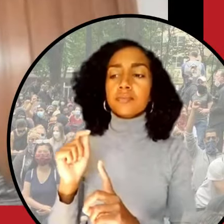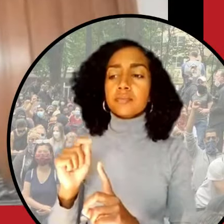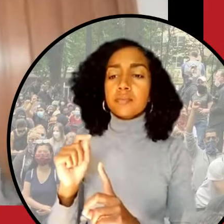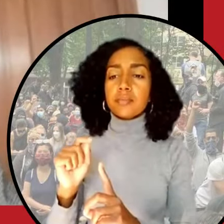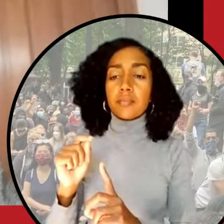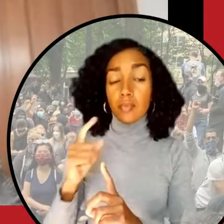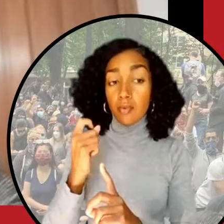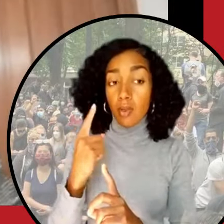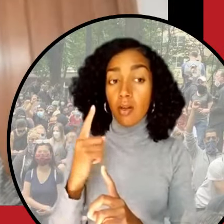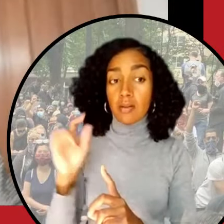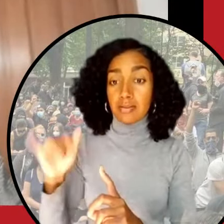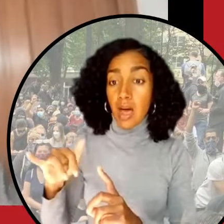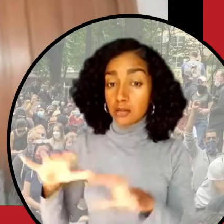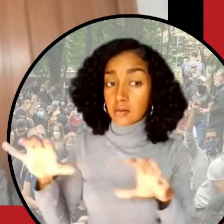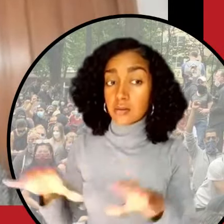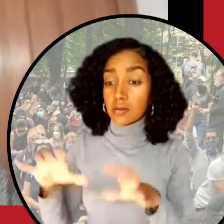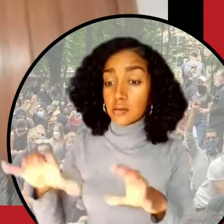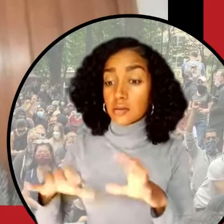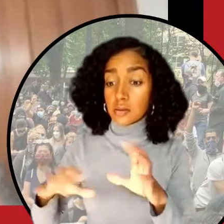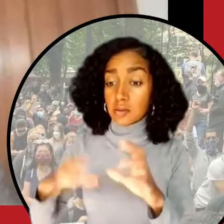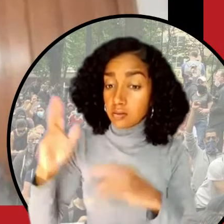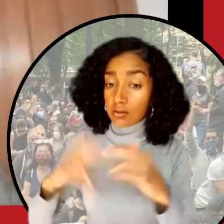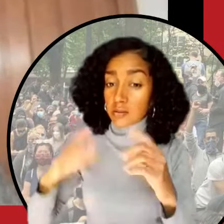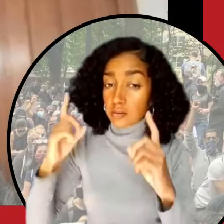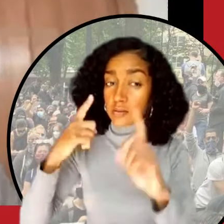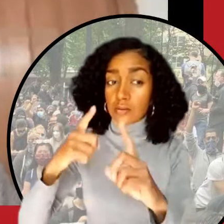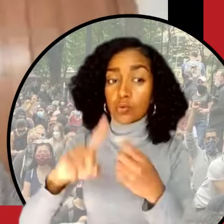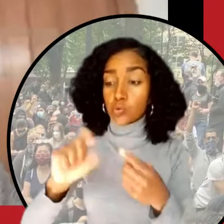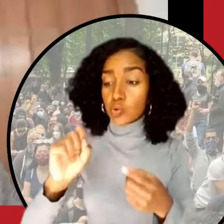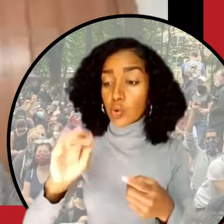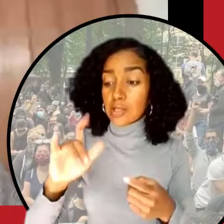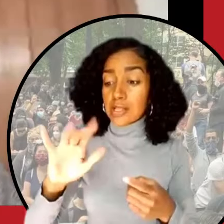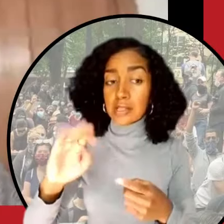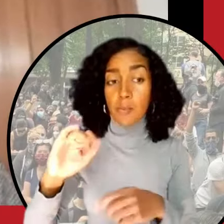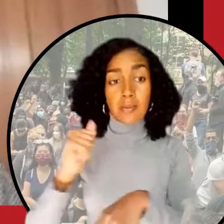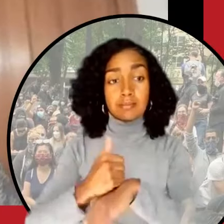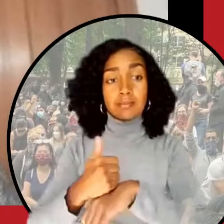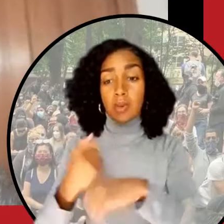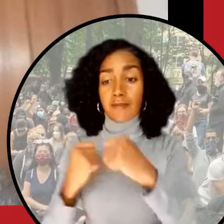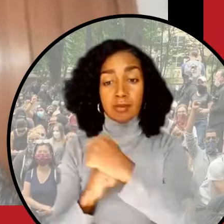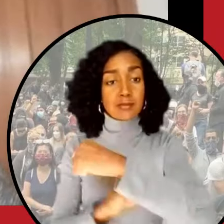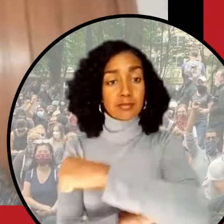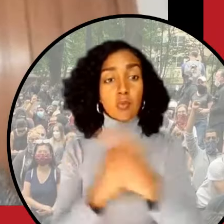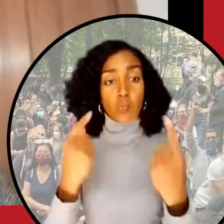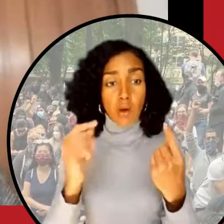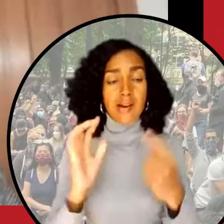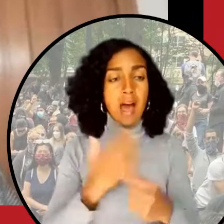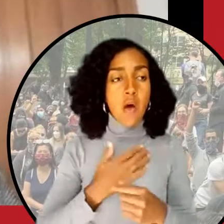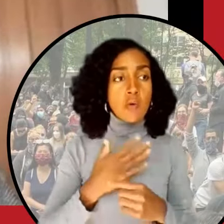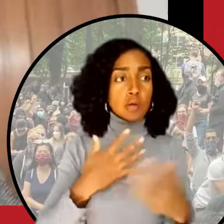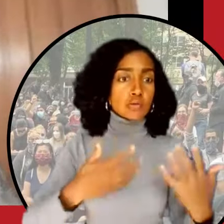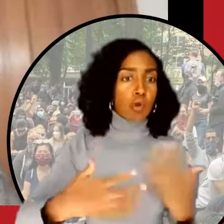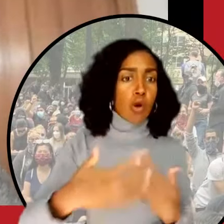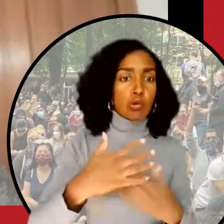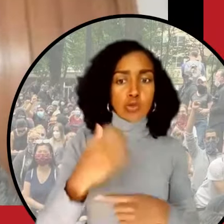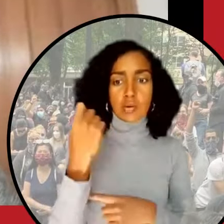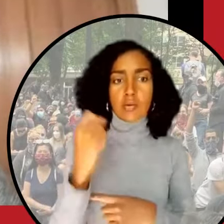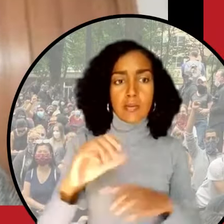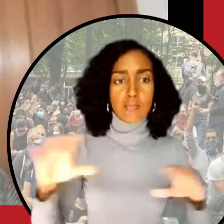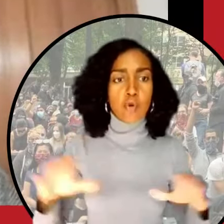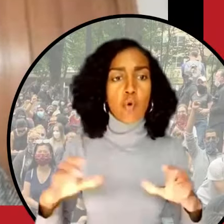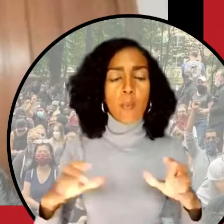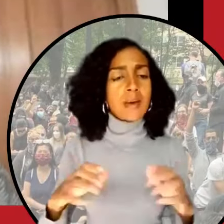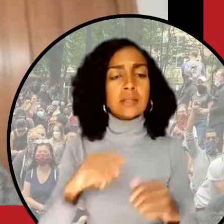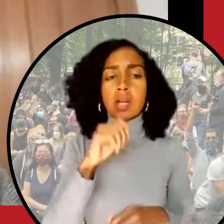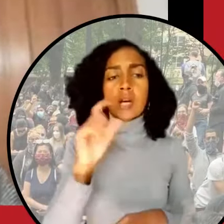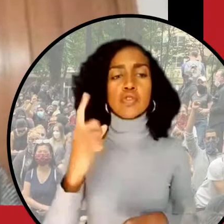And it's founded on the principle that our movements, our social movements, should go beyond just a defensive struggle,